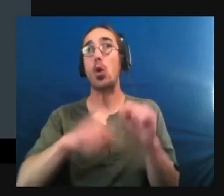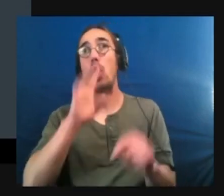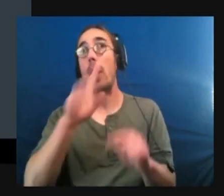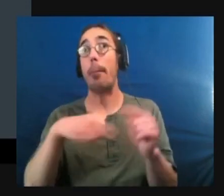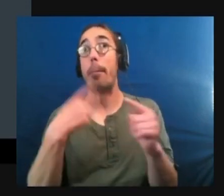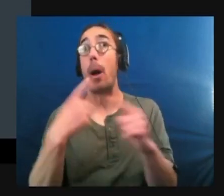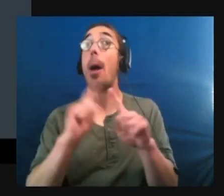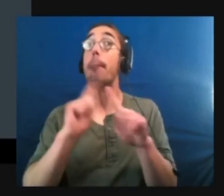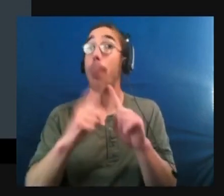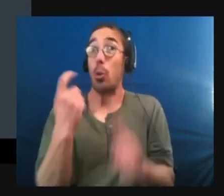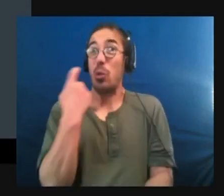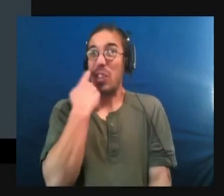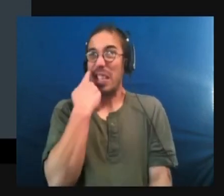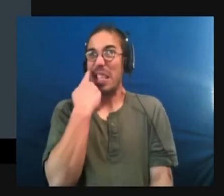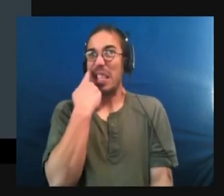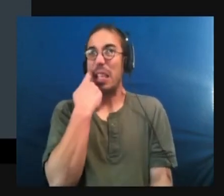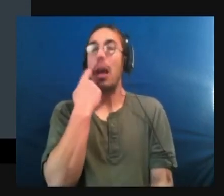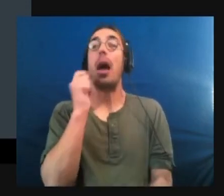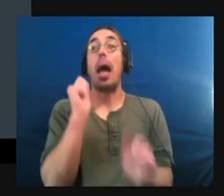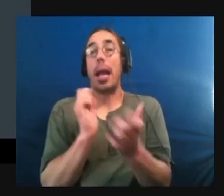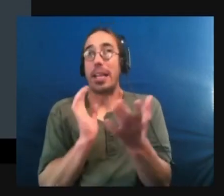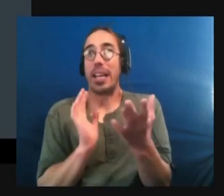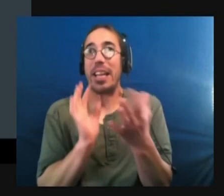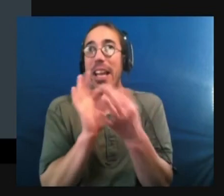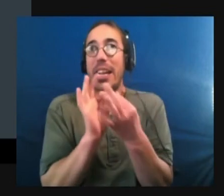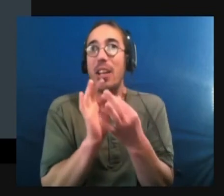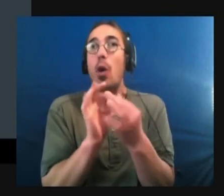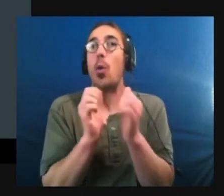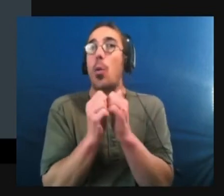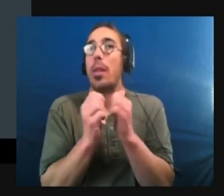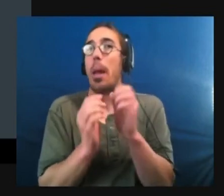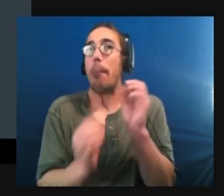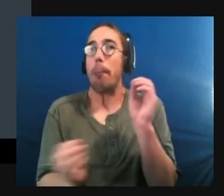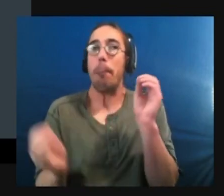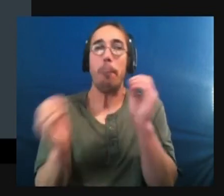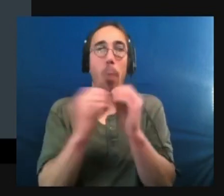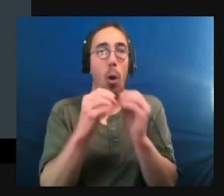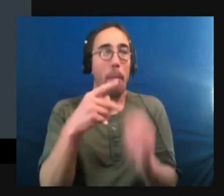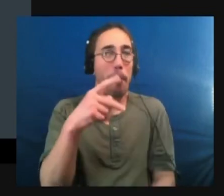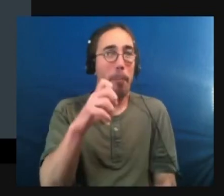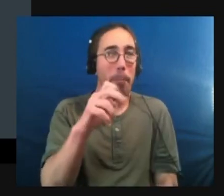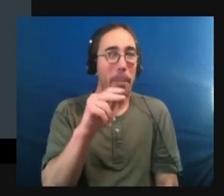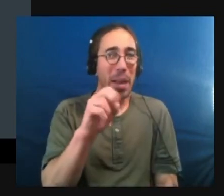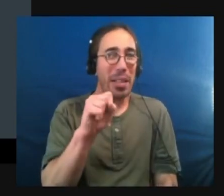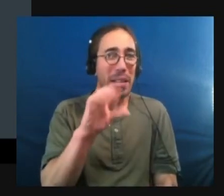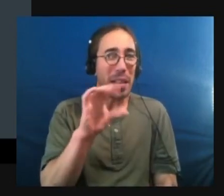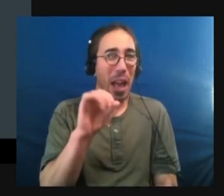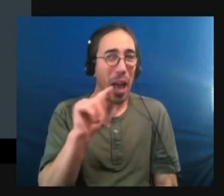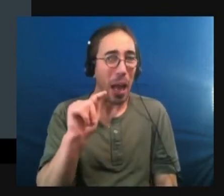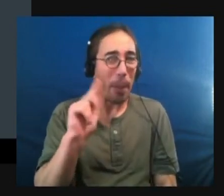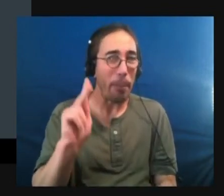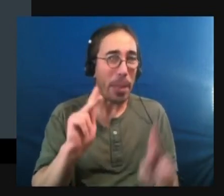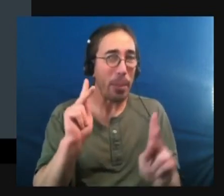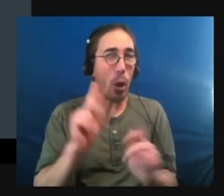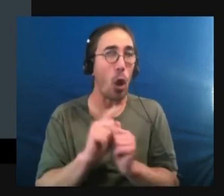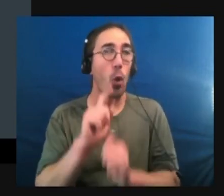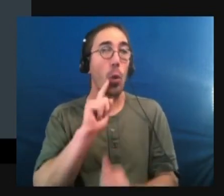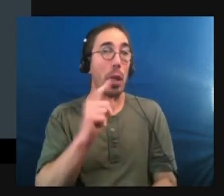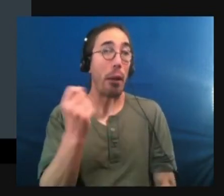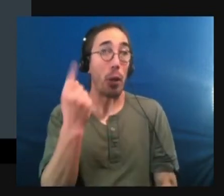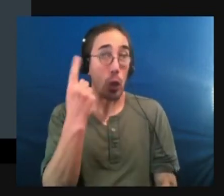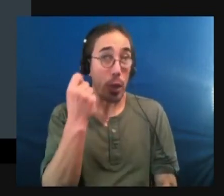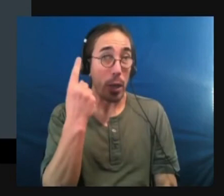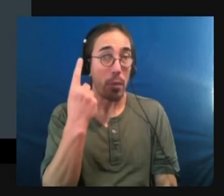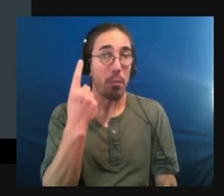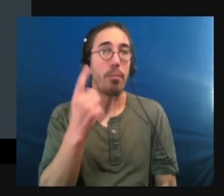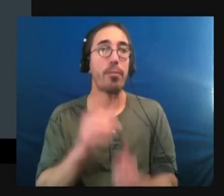been able to connect with more Penobscot people, really understanding. And so